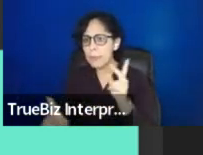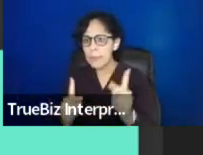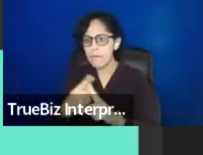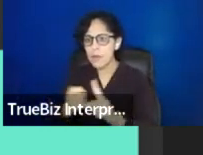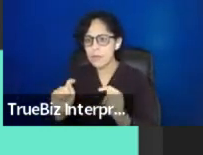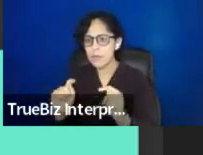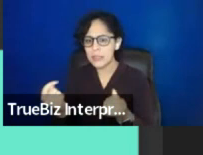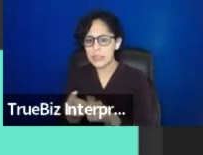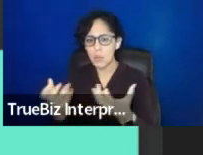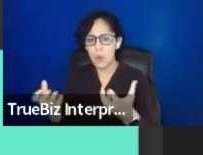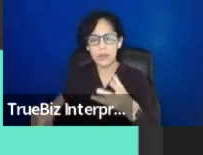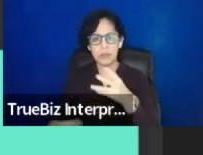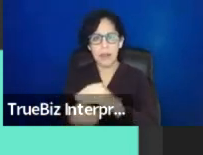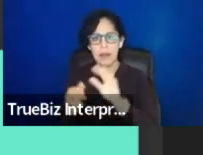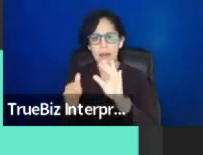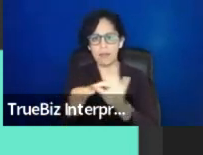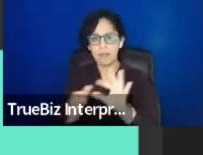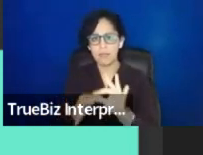that one.